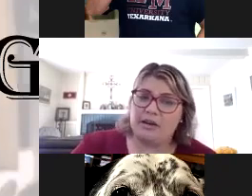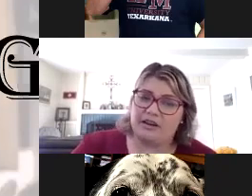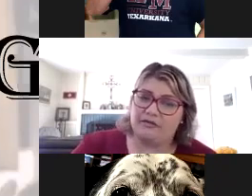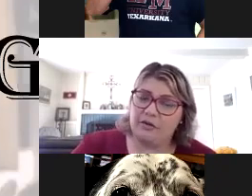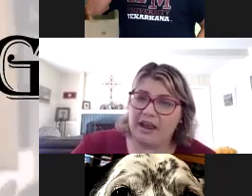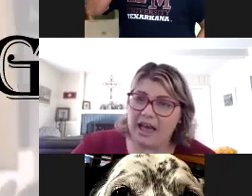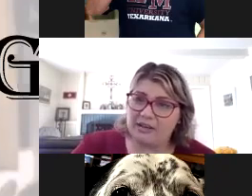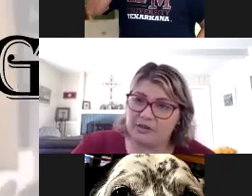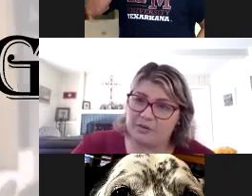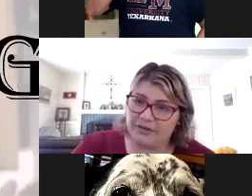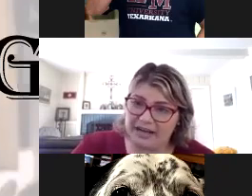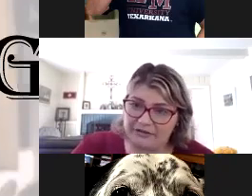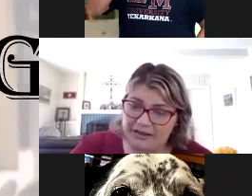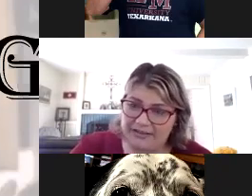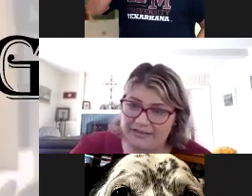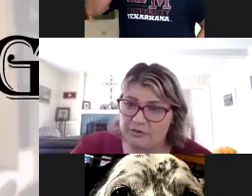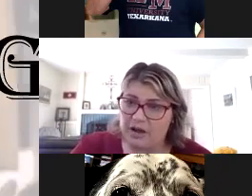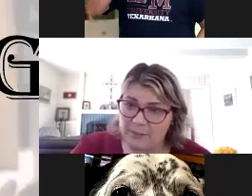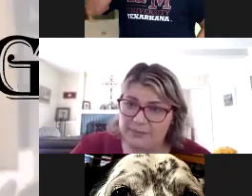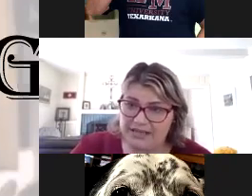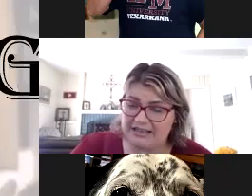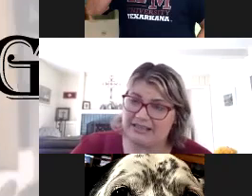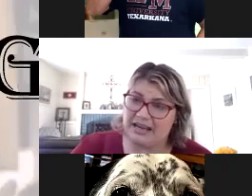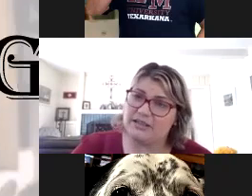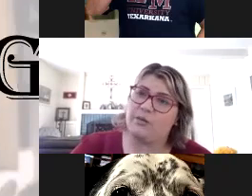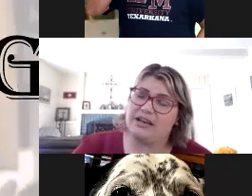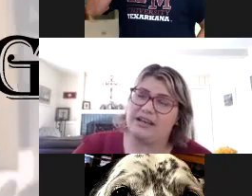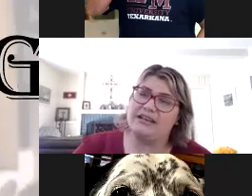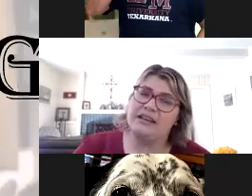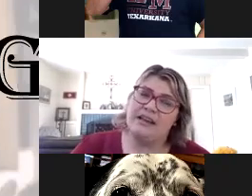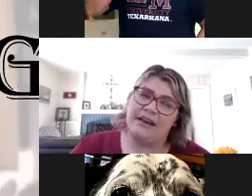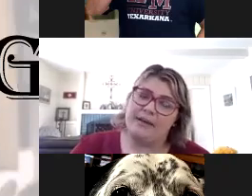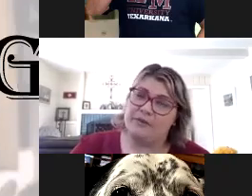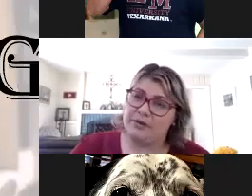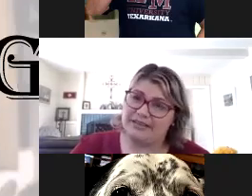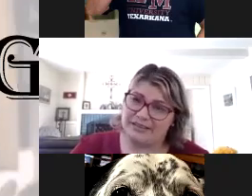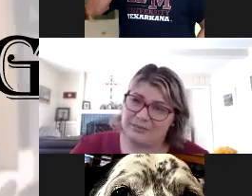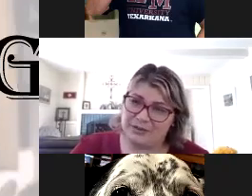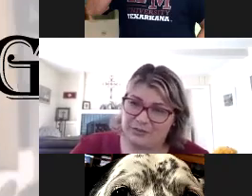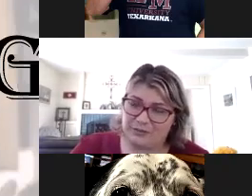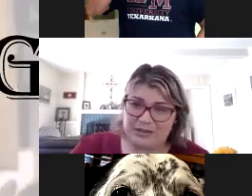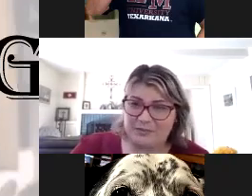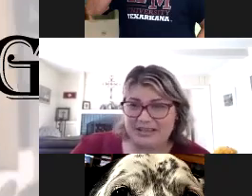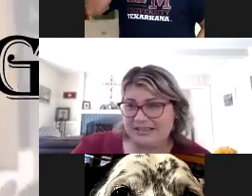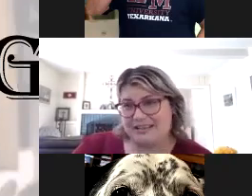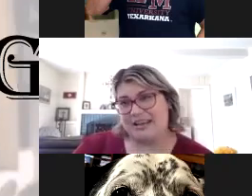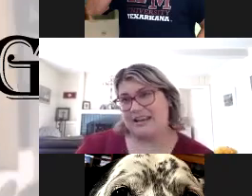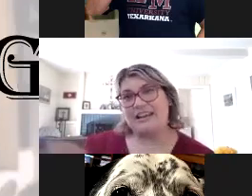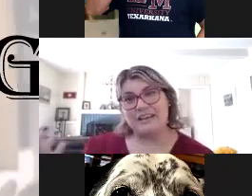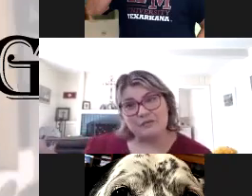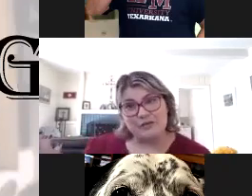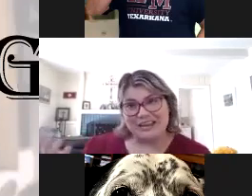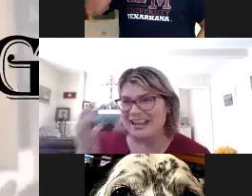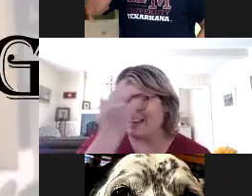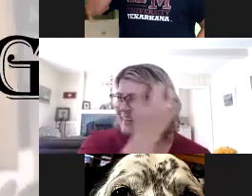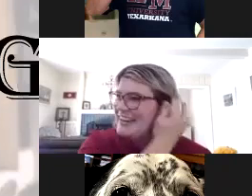Help America Vote Act, which provided funds to update antiquated voting systems. So some places, and even